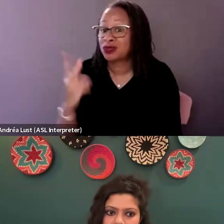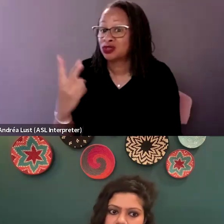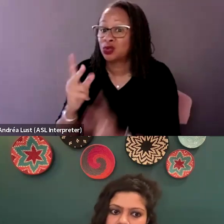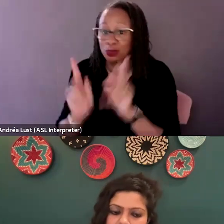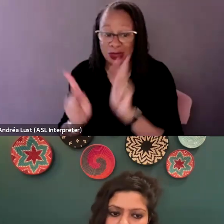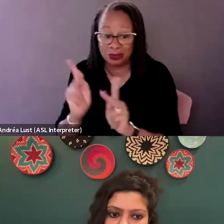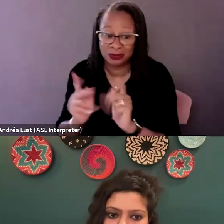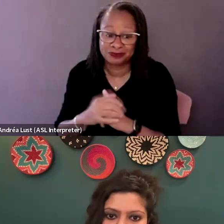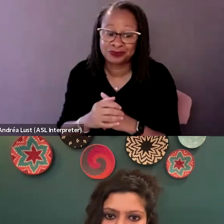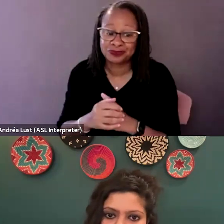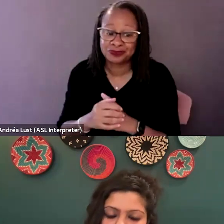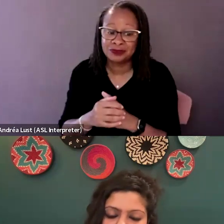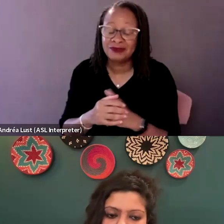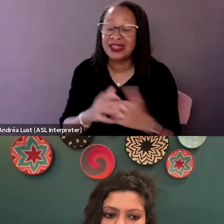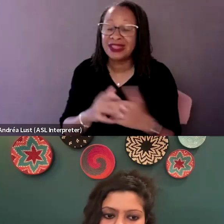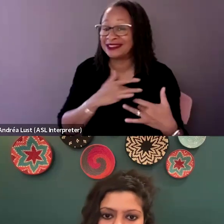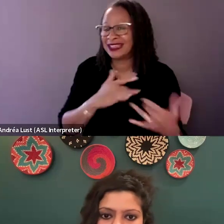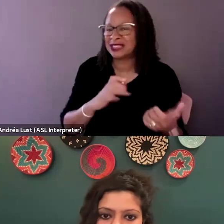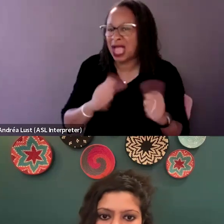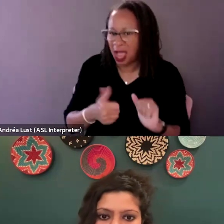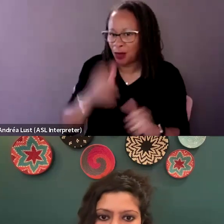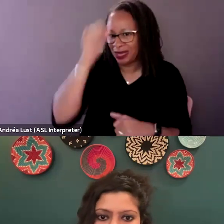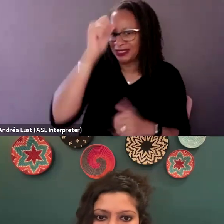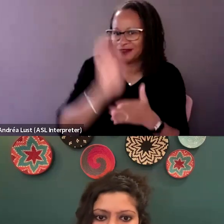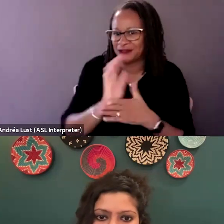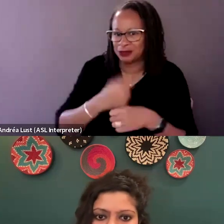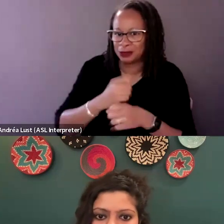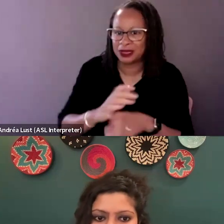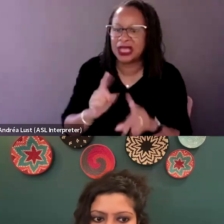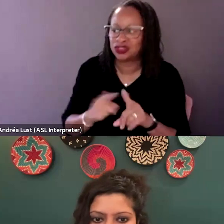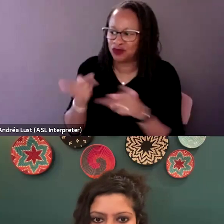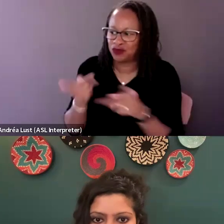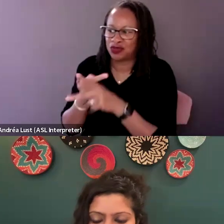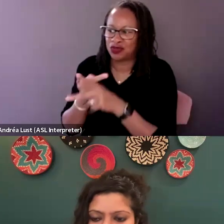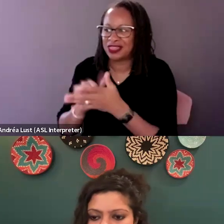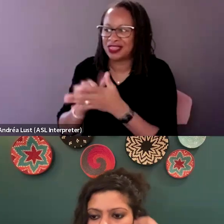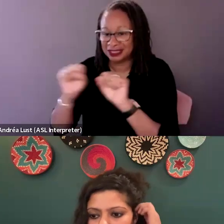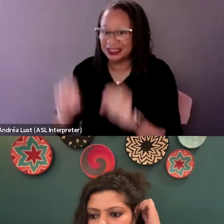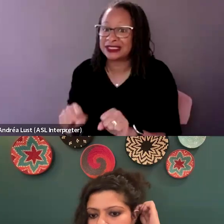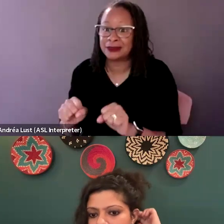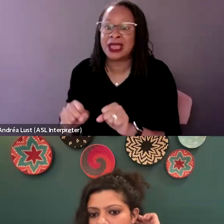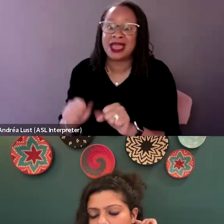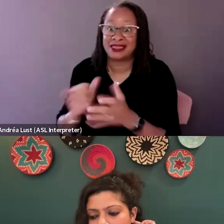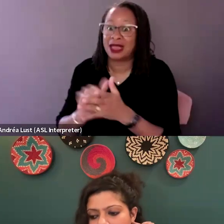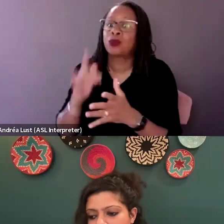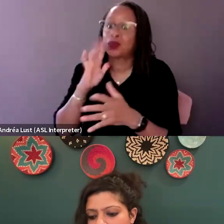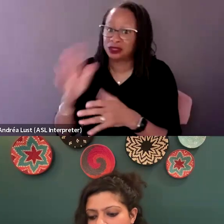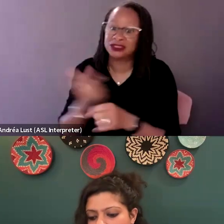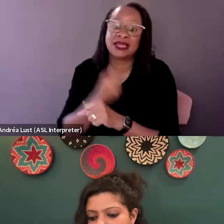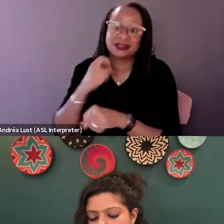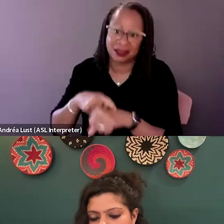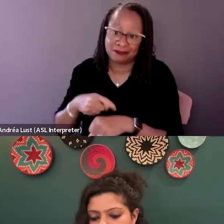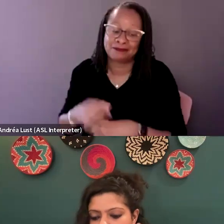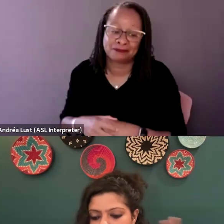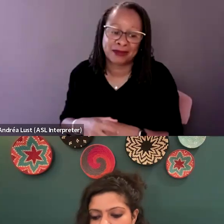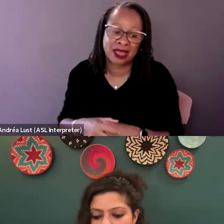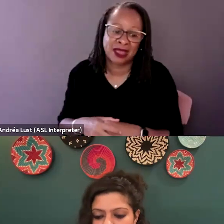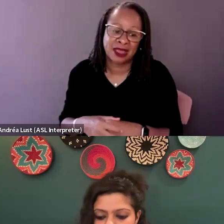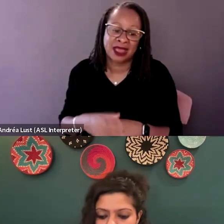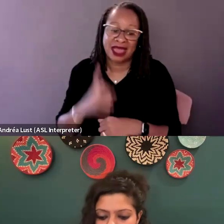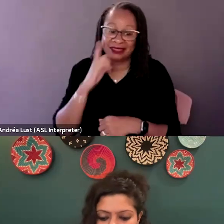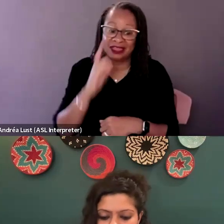early 2000s. But even though I admire a lot of the Indian docs that have happened since, I don't feel a kind of a creative kinship with them